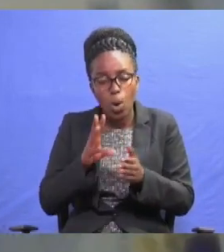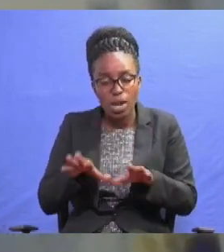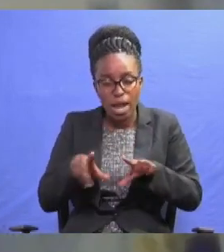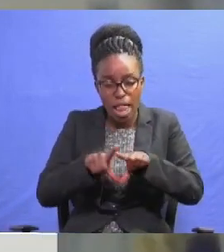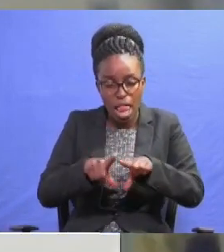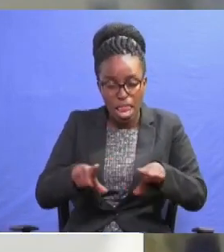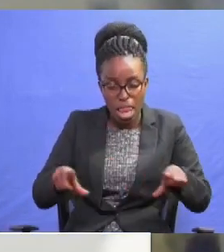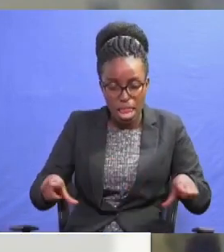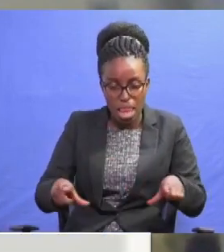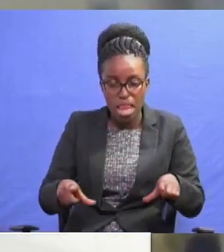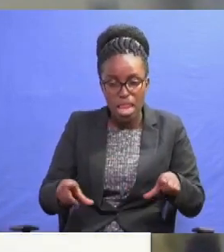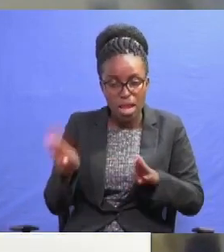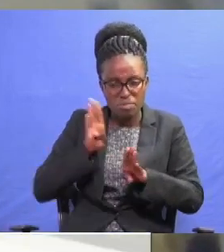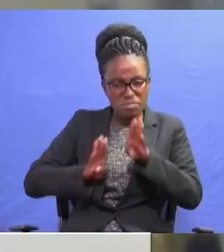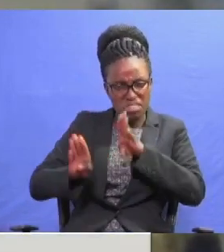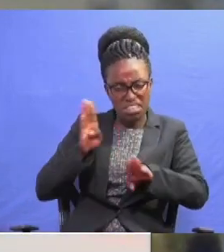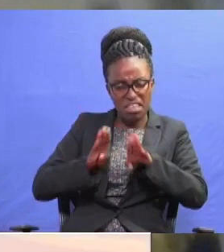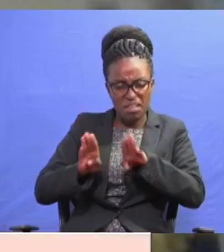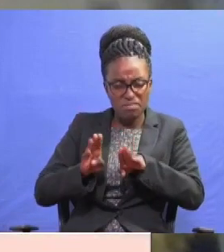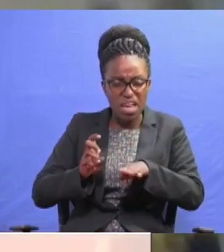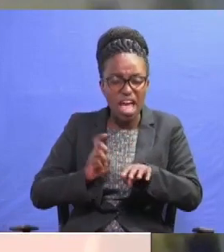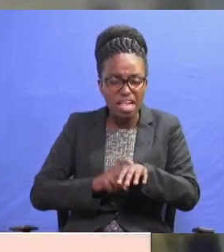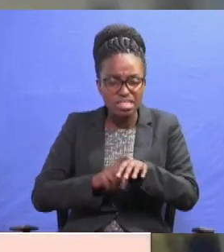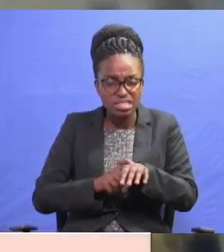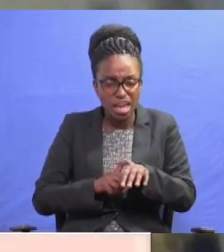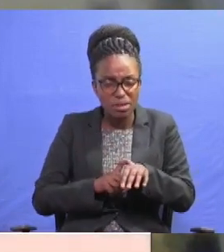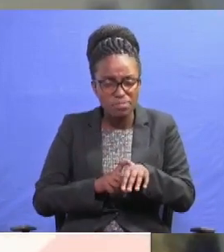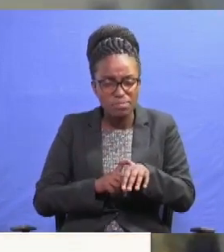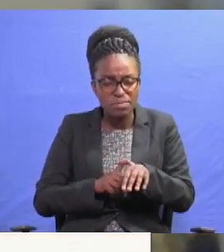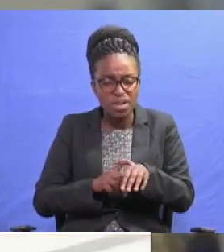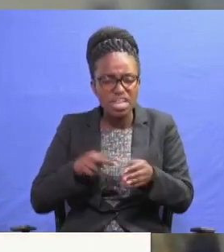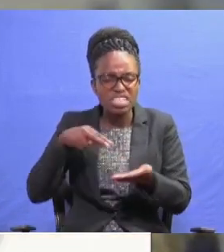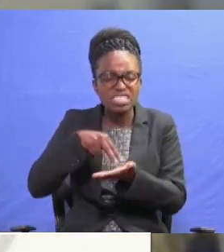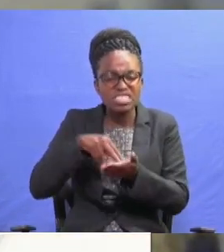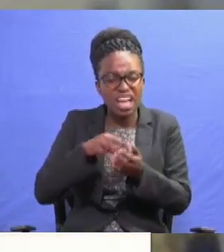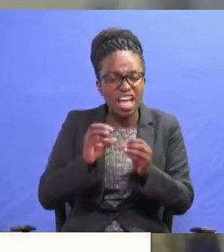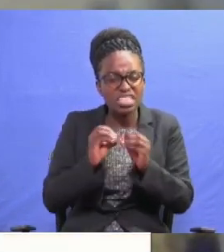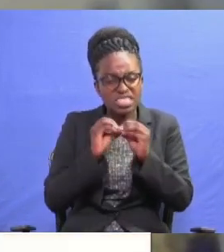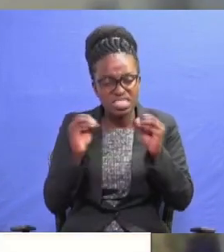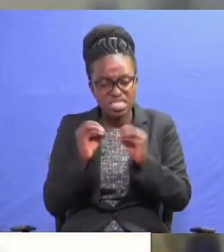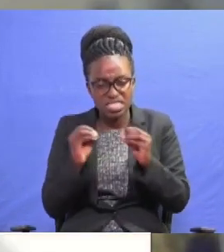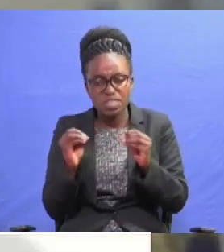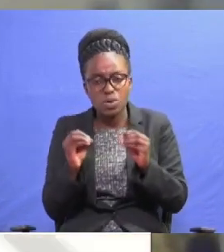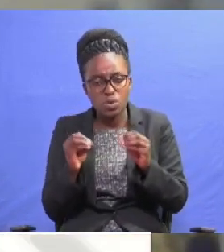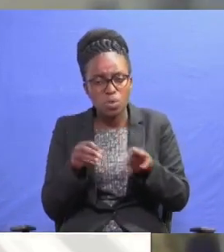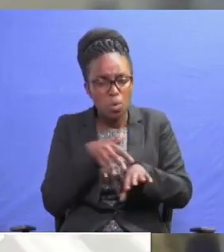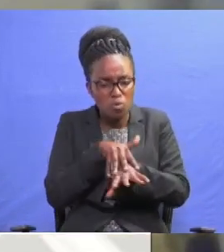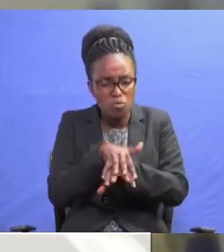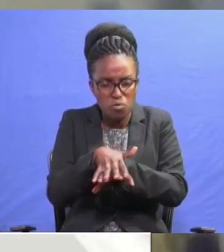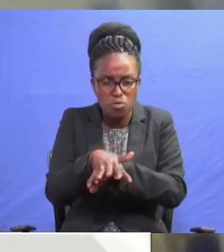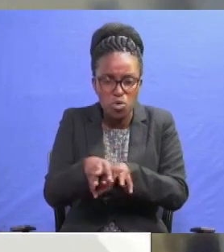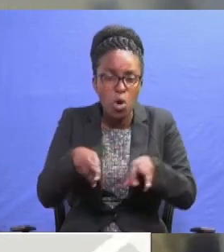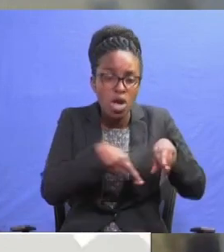will accumulate on the land, but if it is not able to stand on the land, it will flow to the lower areas, to the riverine areas,